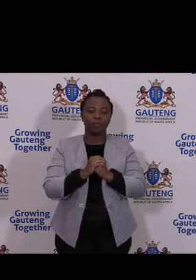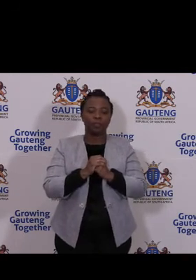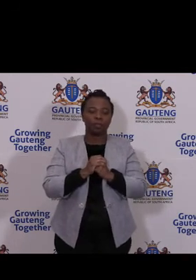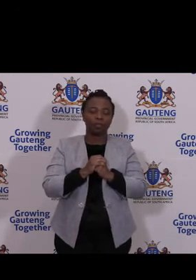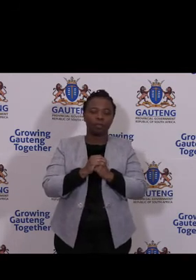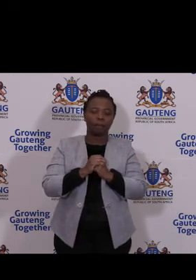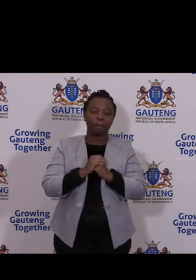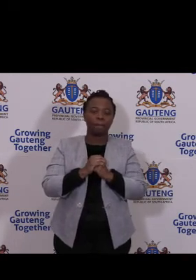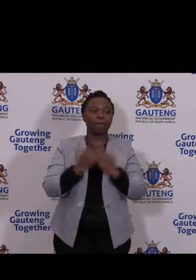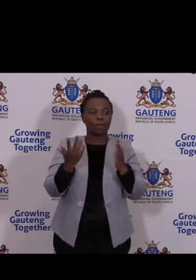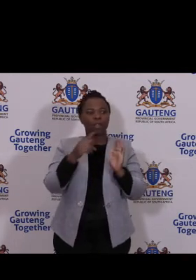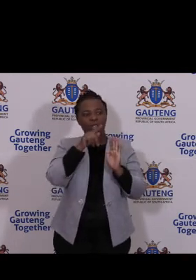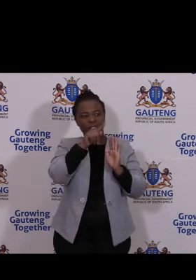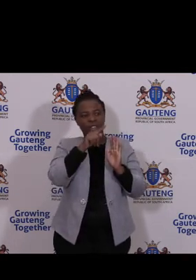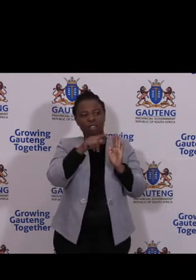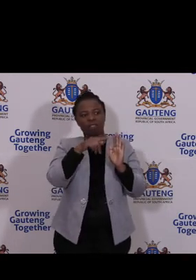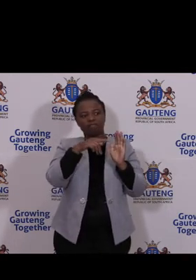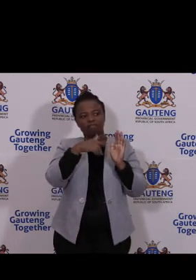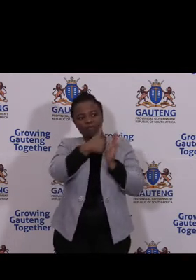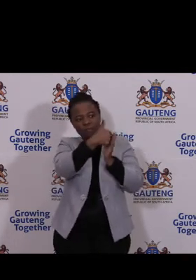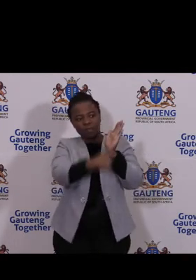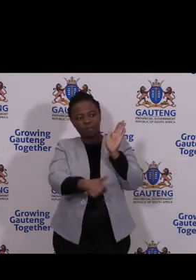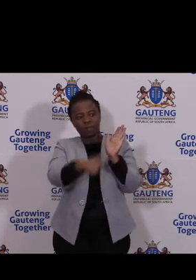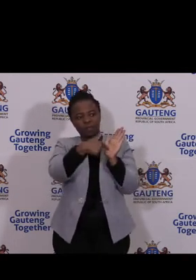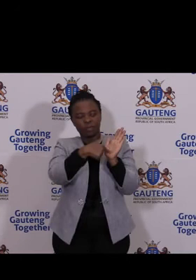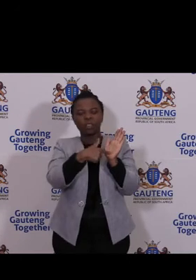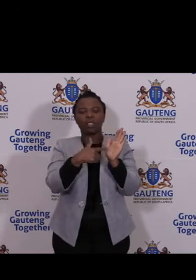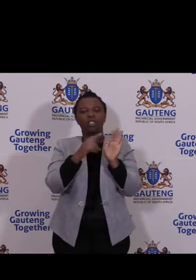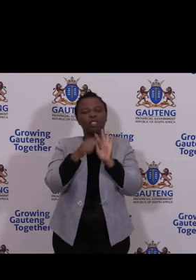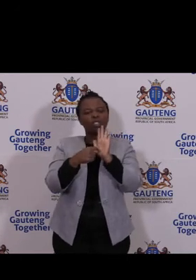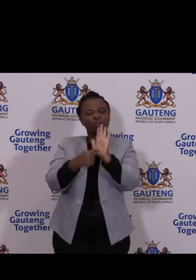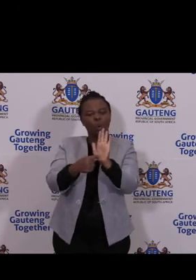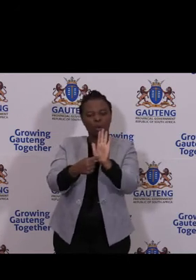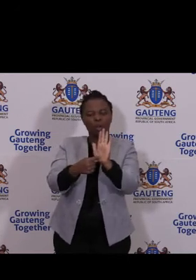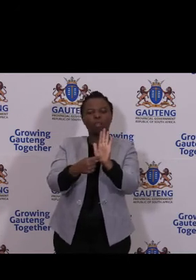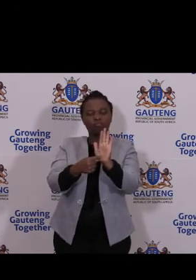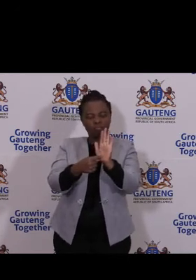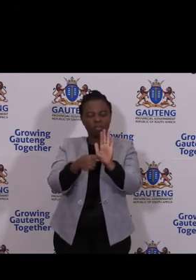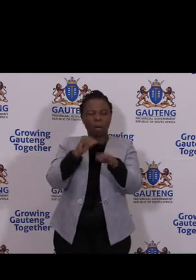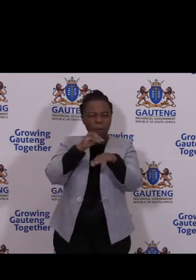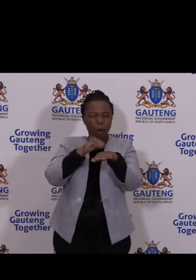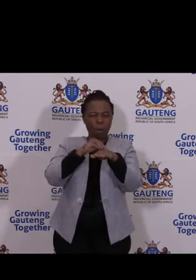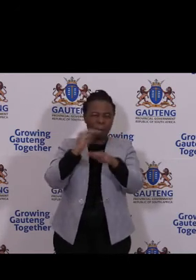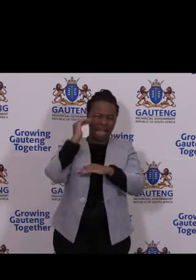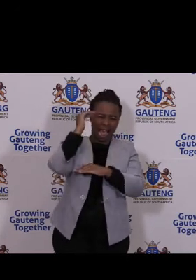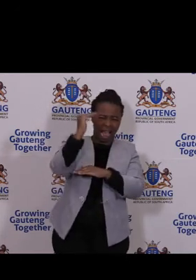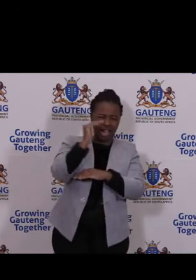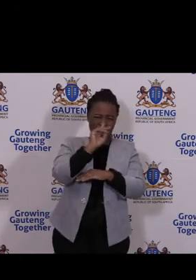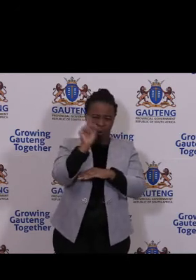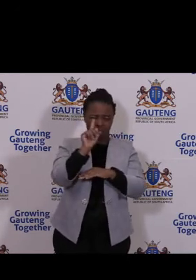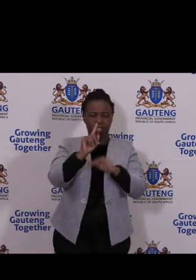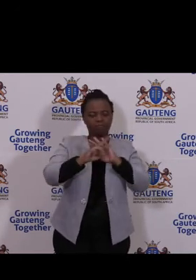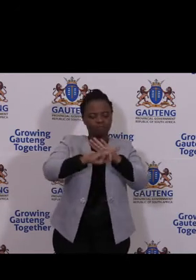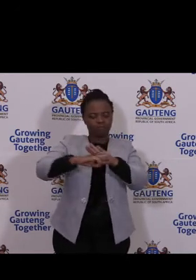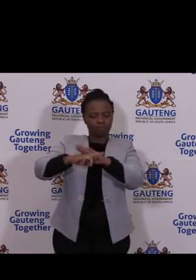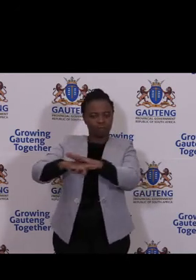This is just also how we want to demonstrate the highest problems that we have as per sub-district.